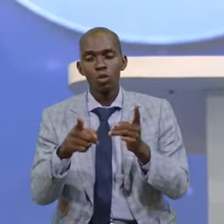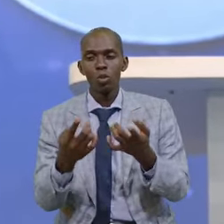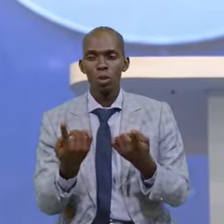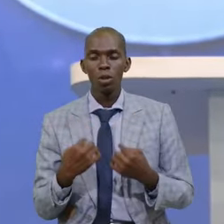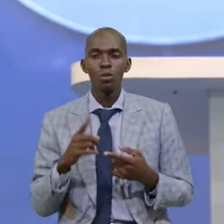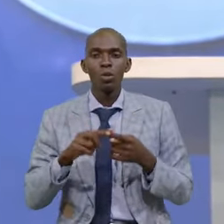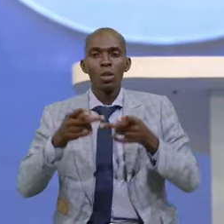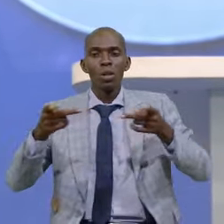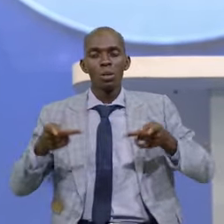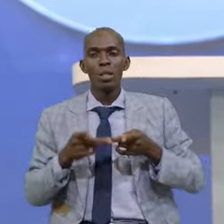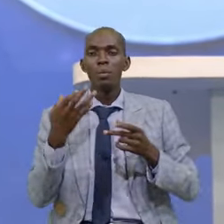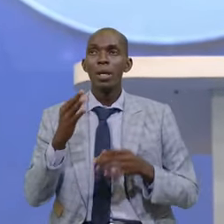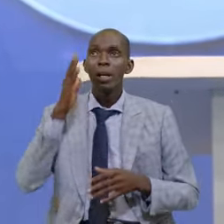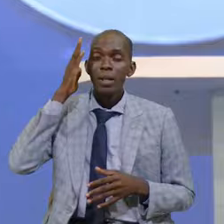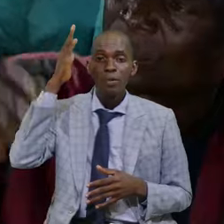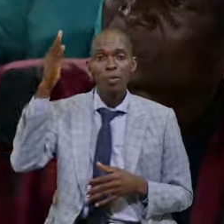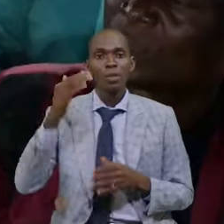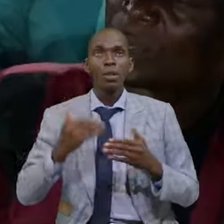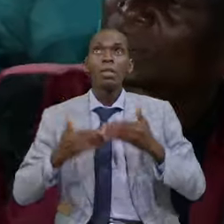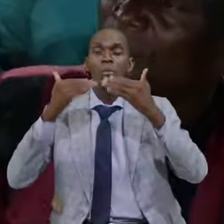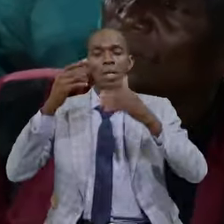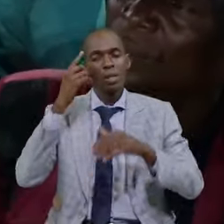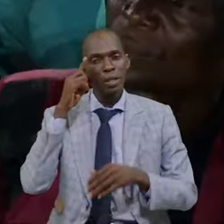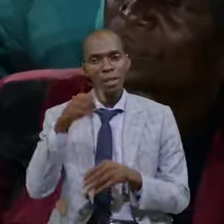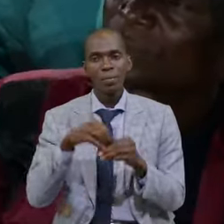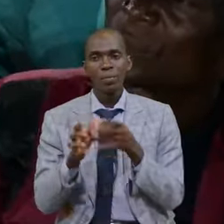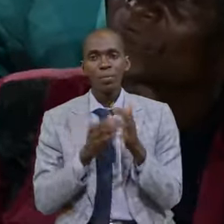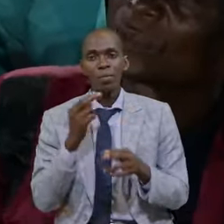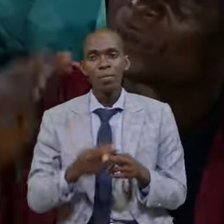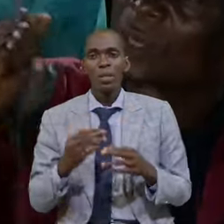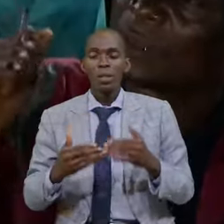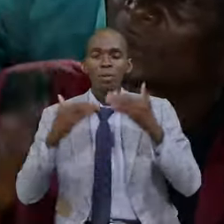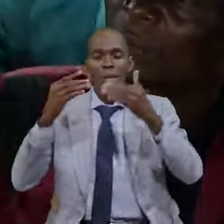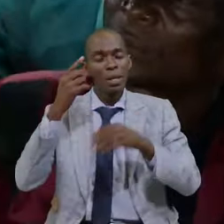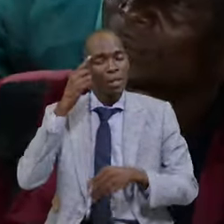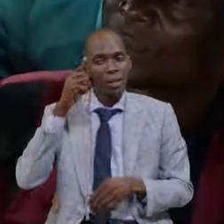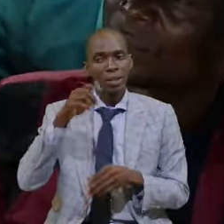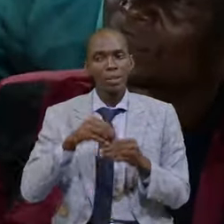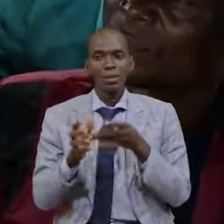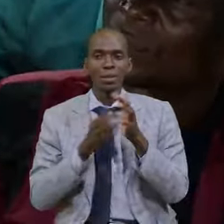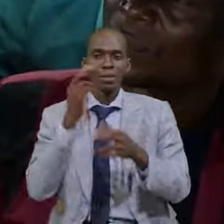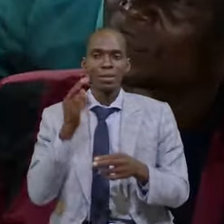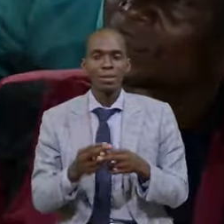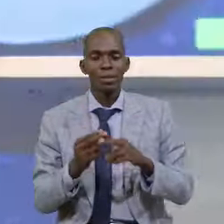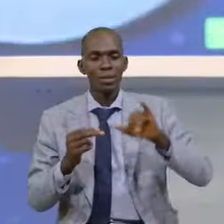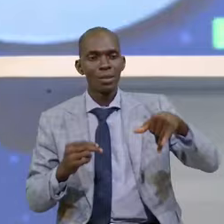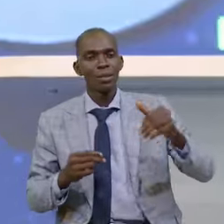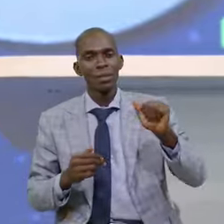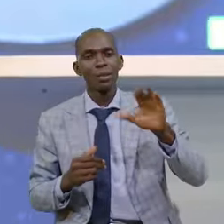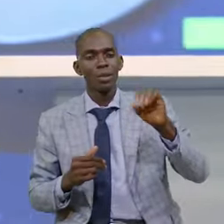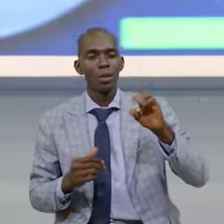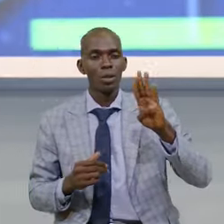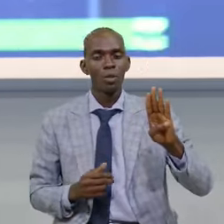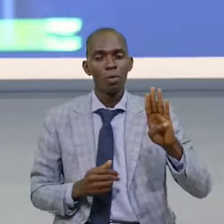of destiny. Promotion for you. Promotion for you. Jacob